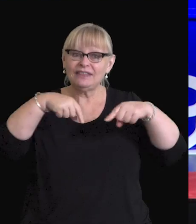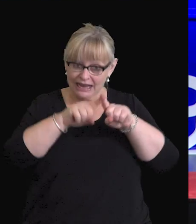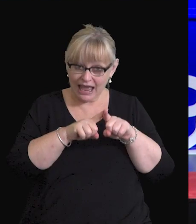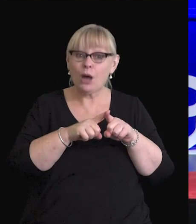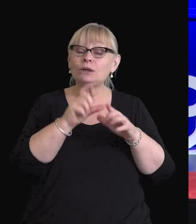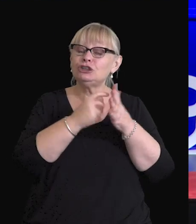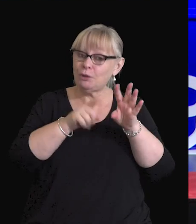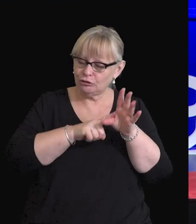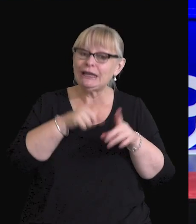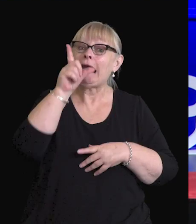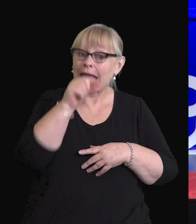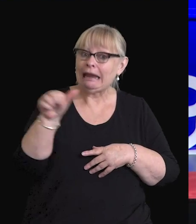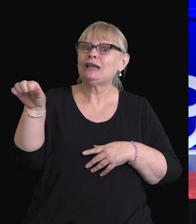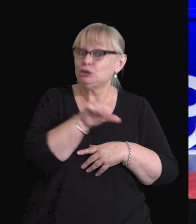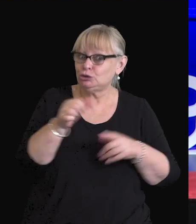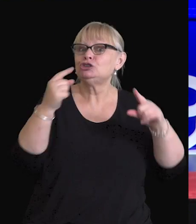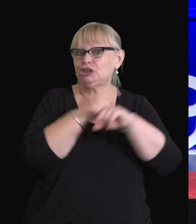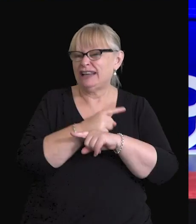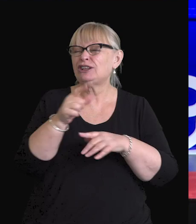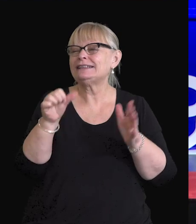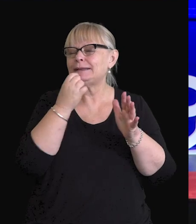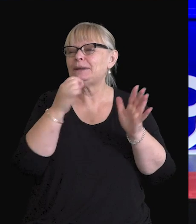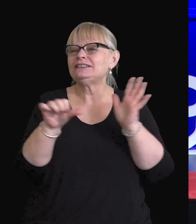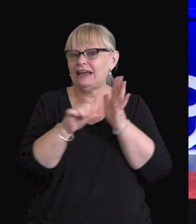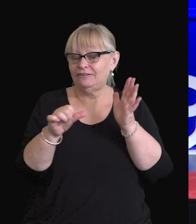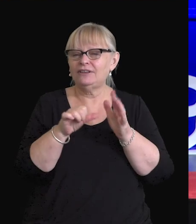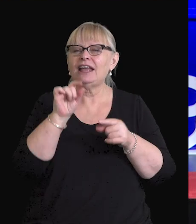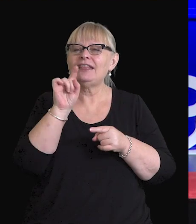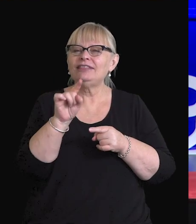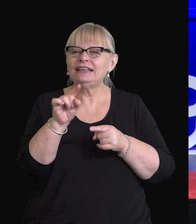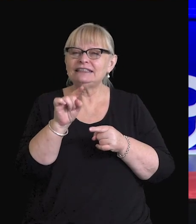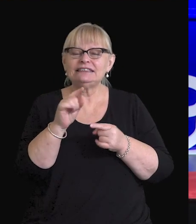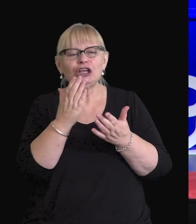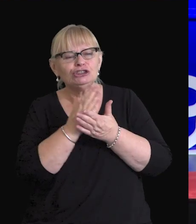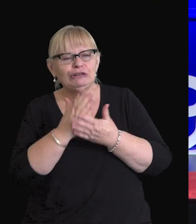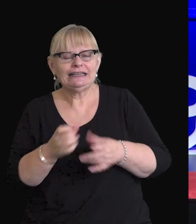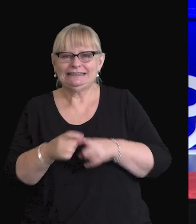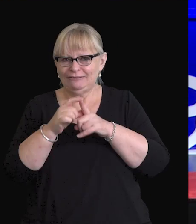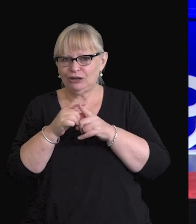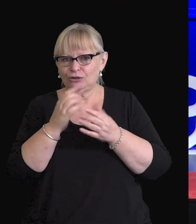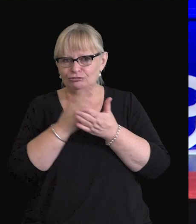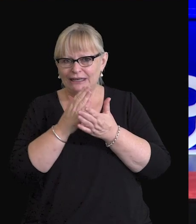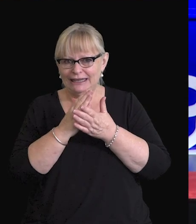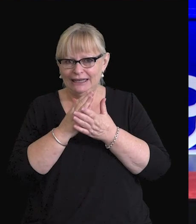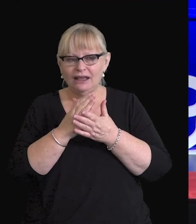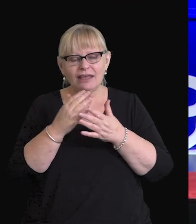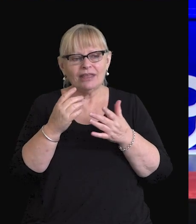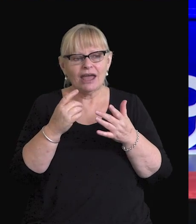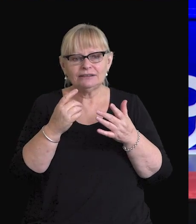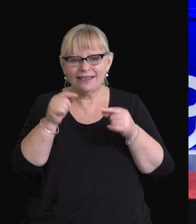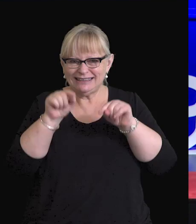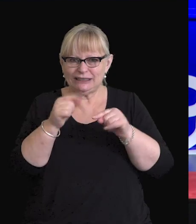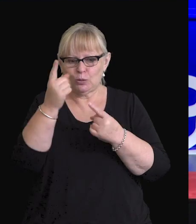our democracy can and should change. This is a tough one. We tend to see this as a fixed point around which all our democratic